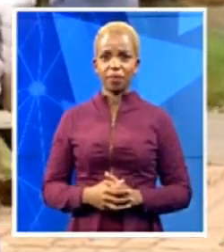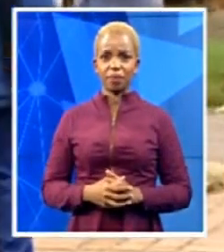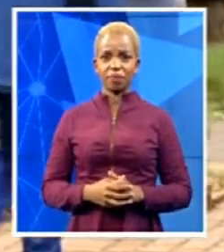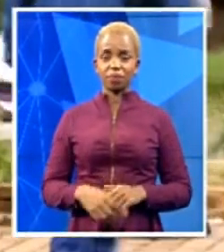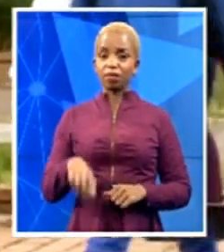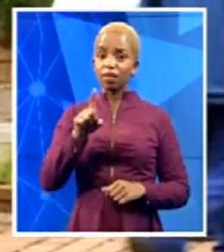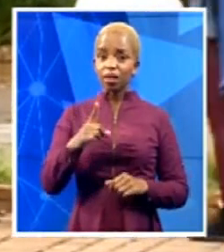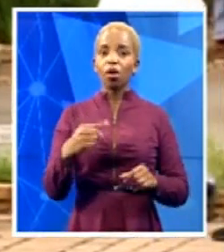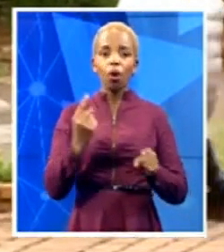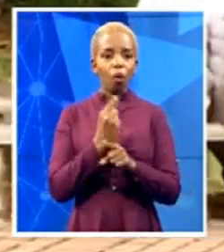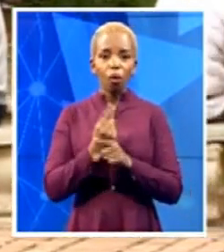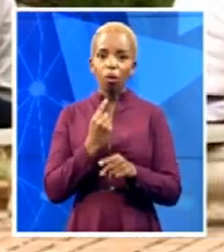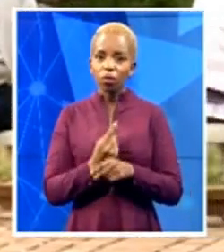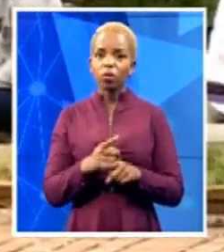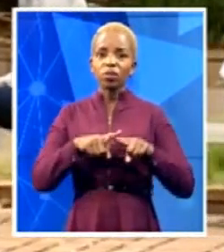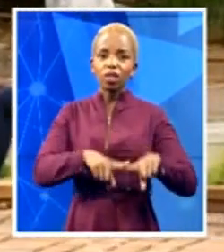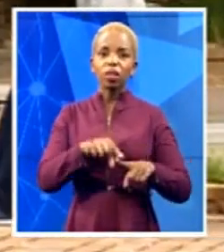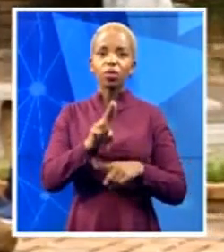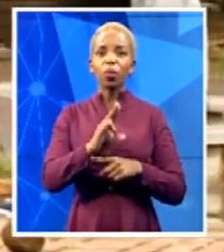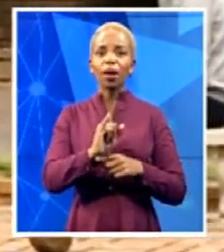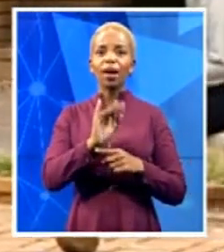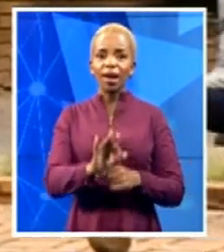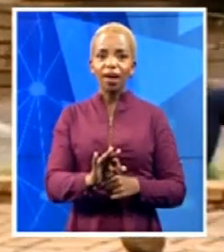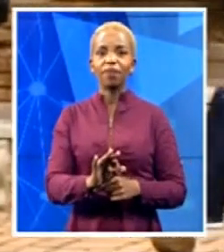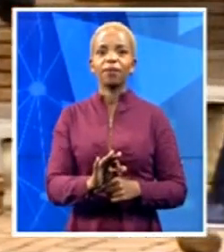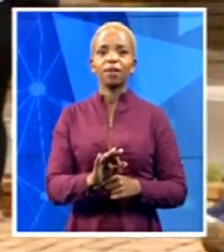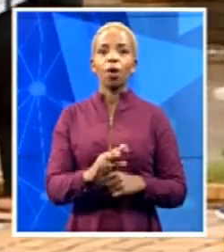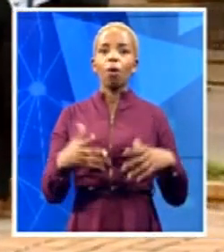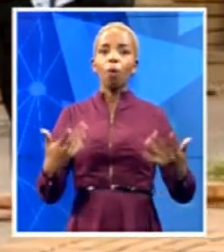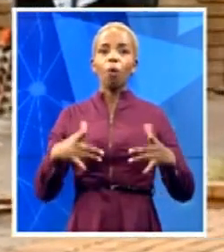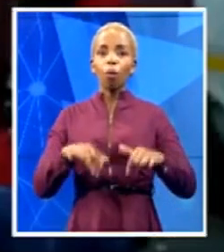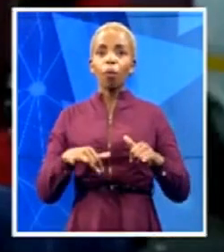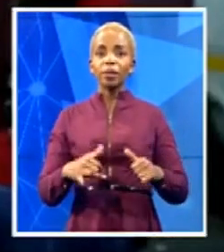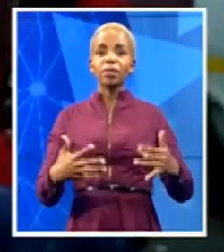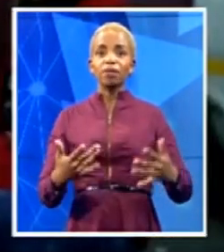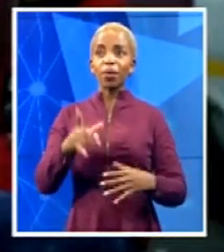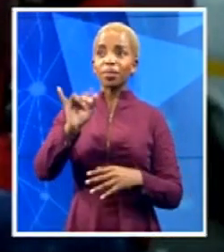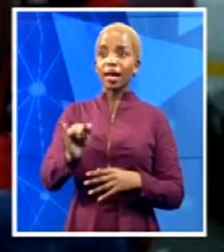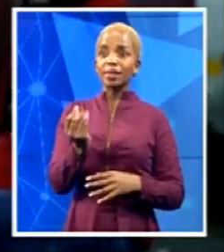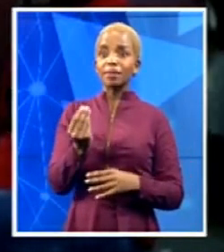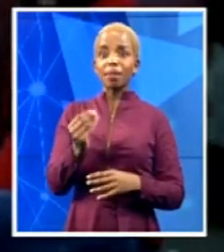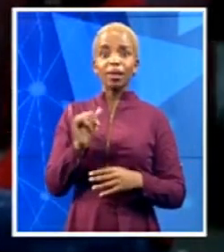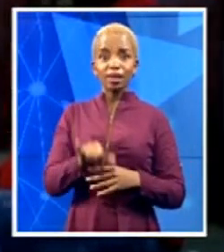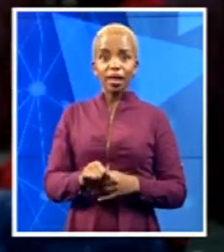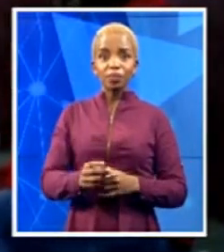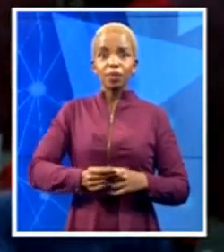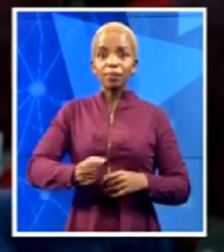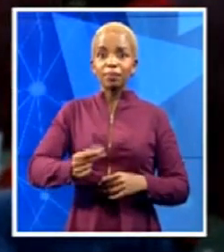UIF also waiting for that 40 billion that will run out very, very, very quickly. If there's a way in which we can avoid